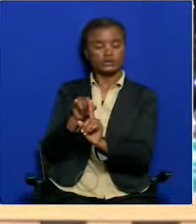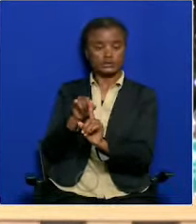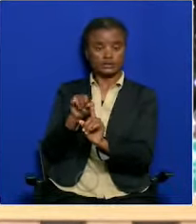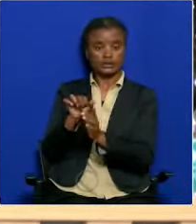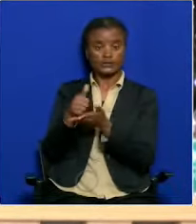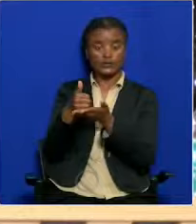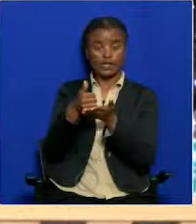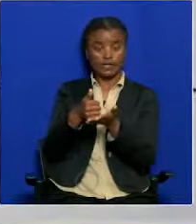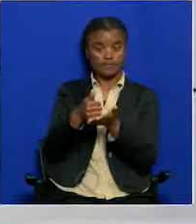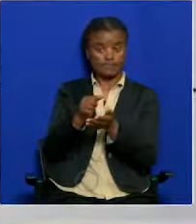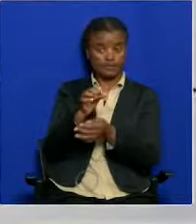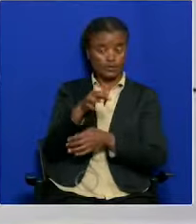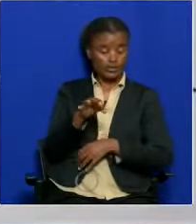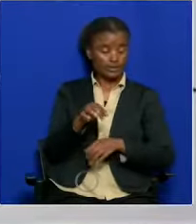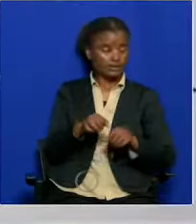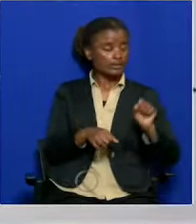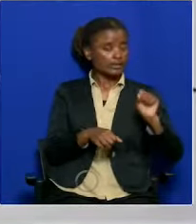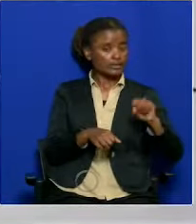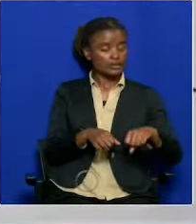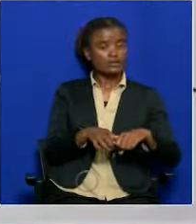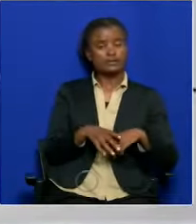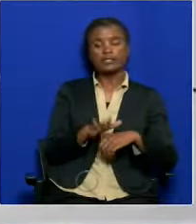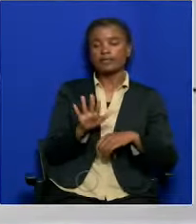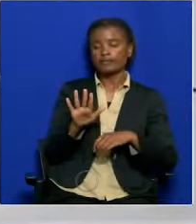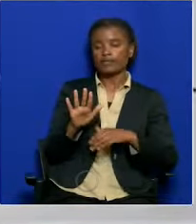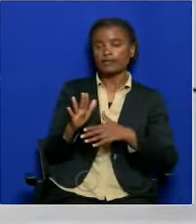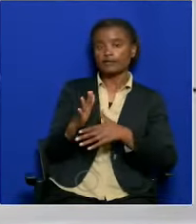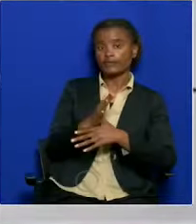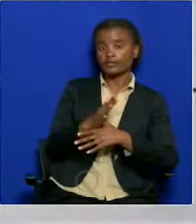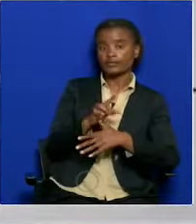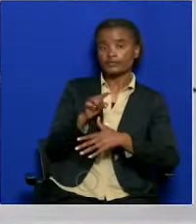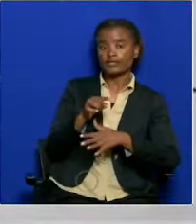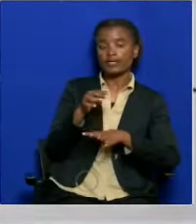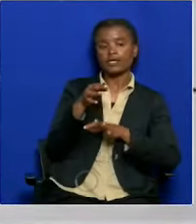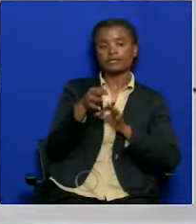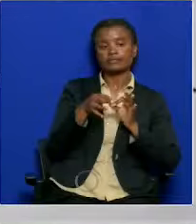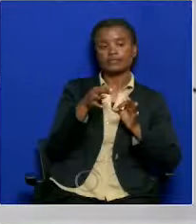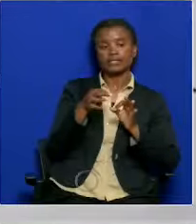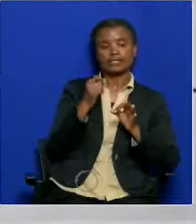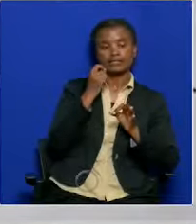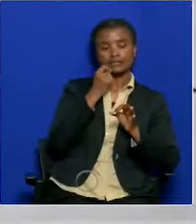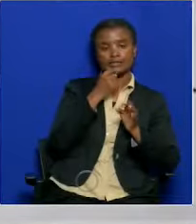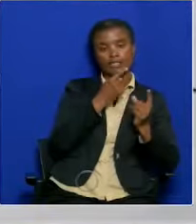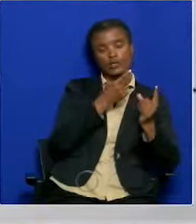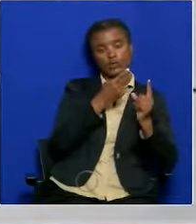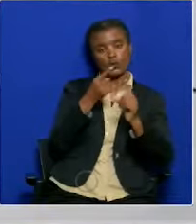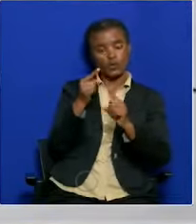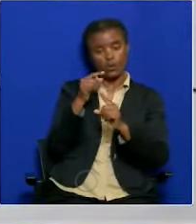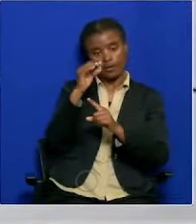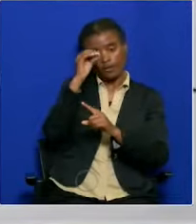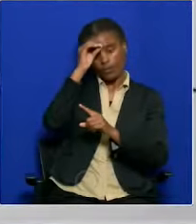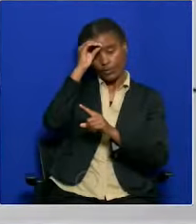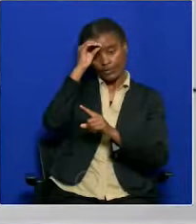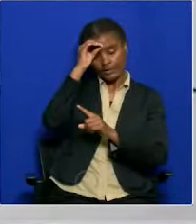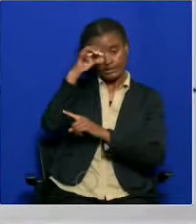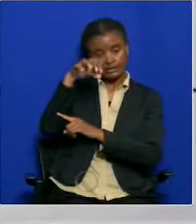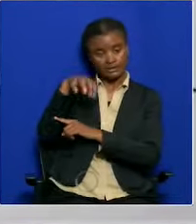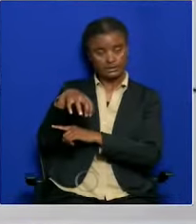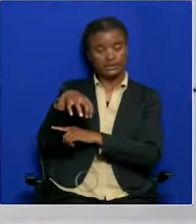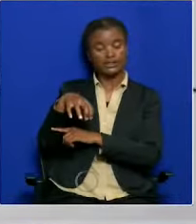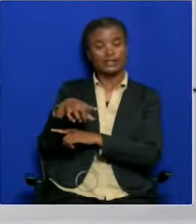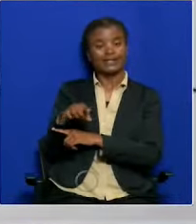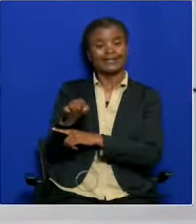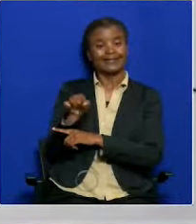Yes. But firstly, I indicated you can go even to the nearest police station. And then he